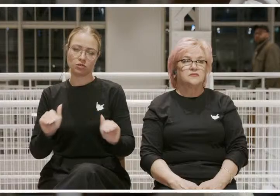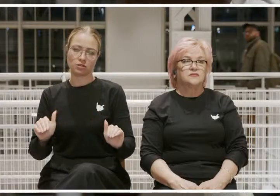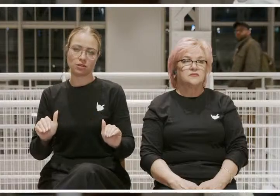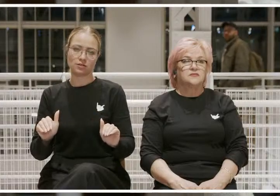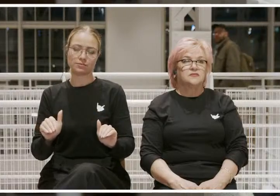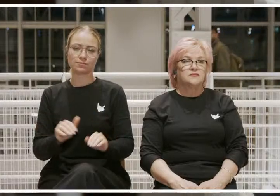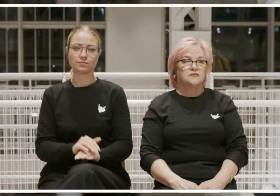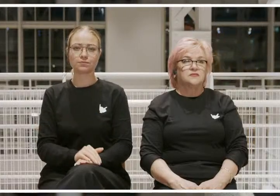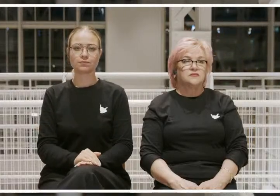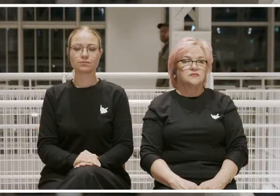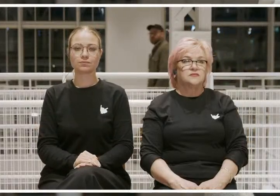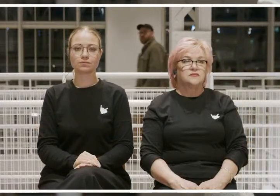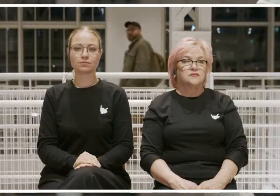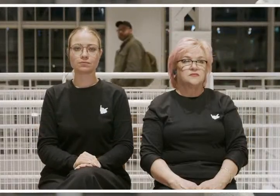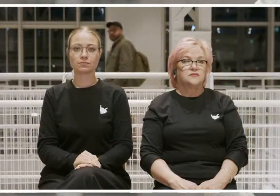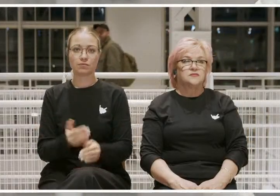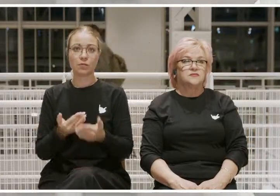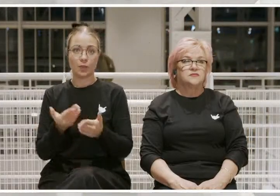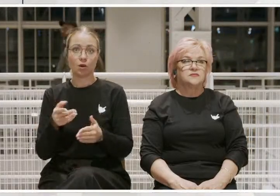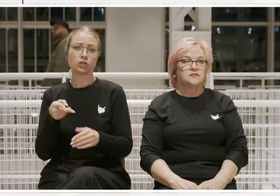And we can go to the next slide.